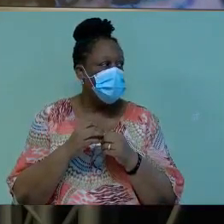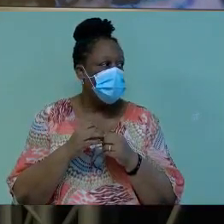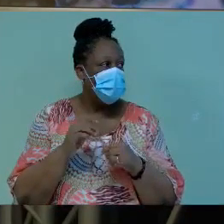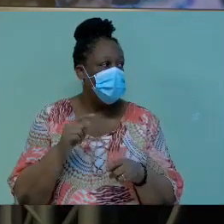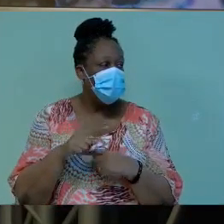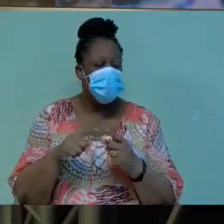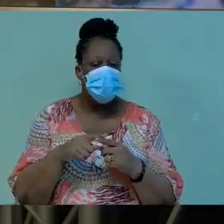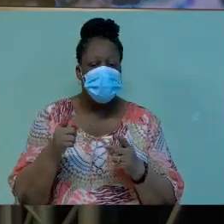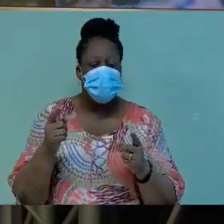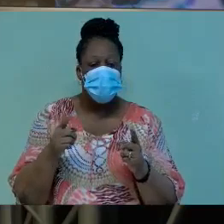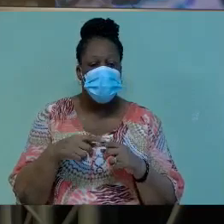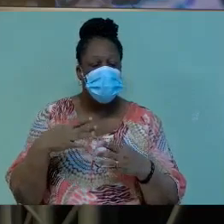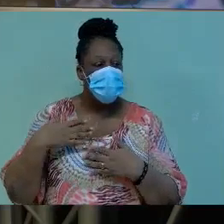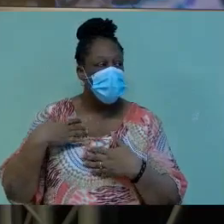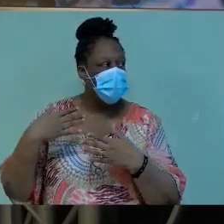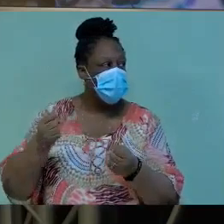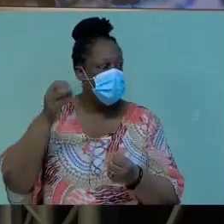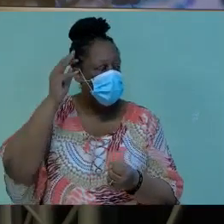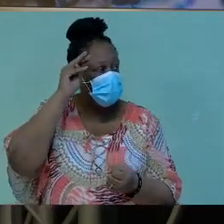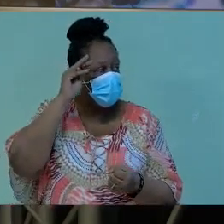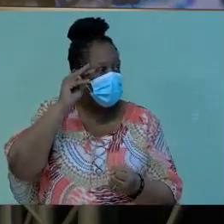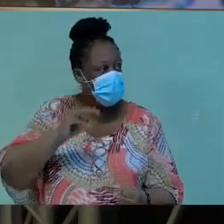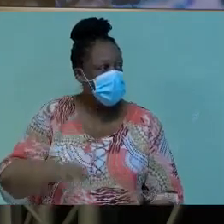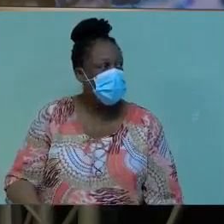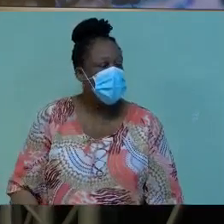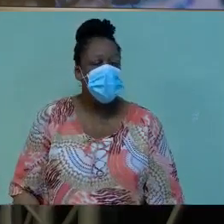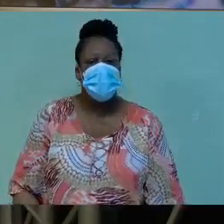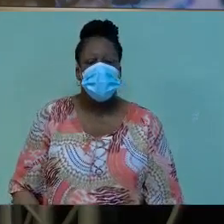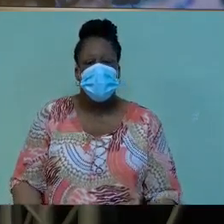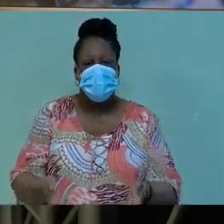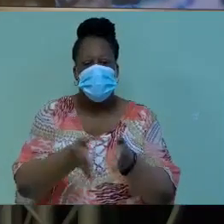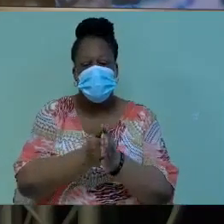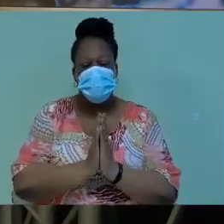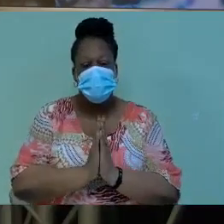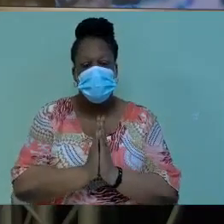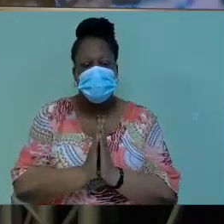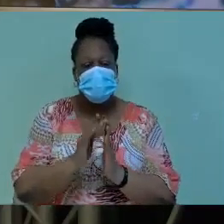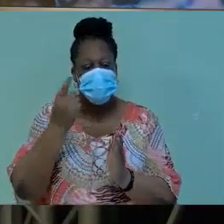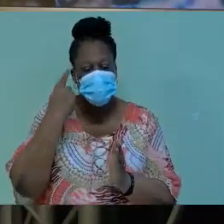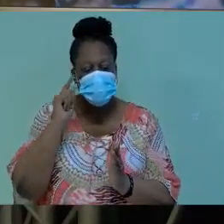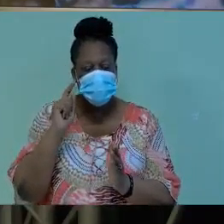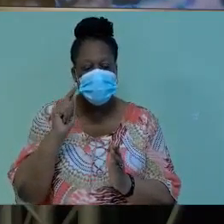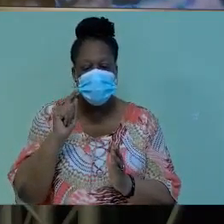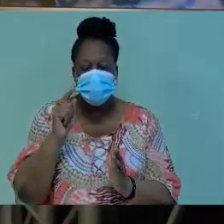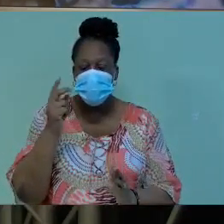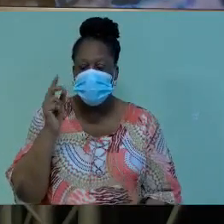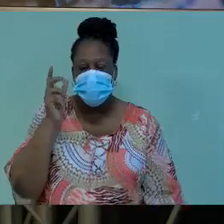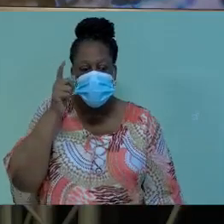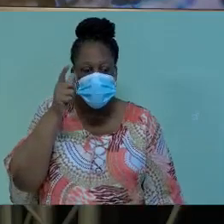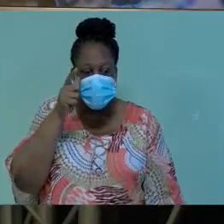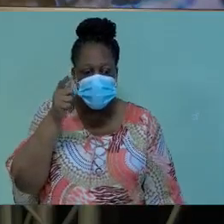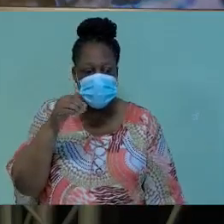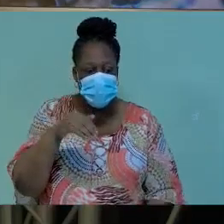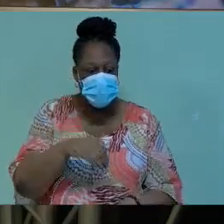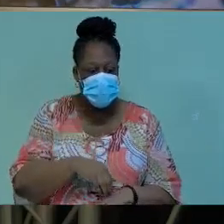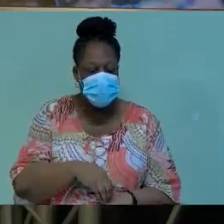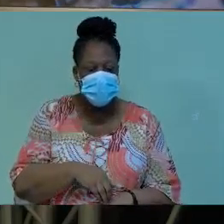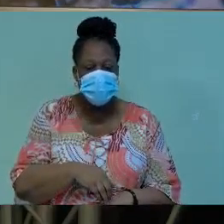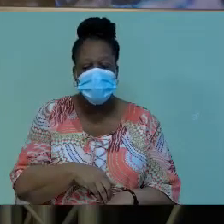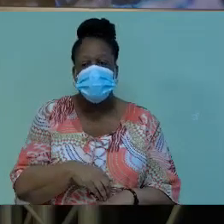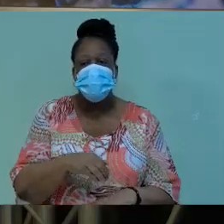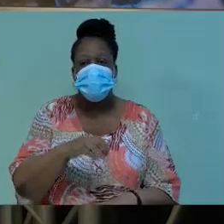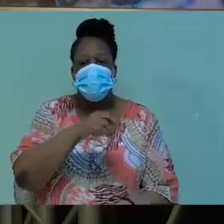the Accountant General Department received a request from the Ministry of Health to conduct an audit at the Joseph and